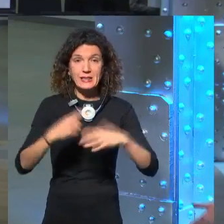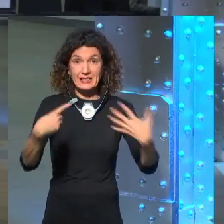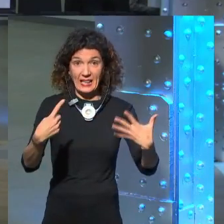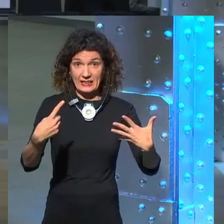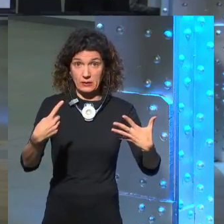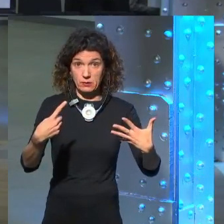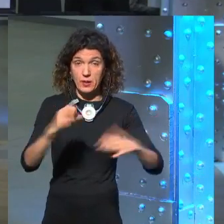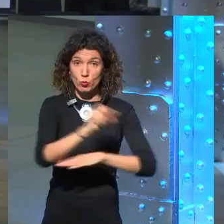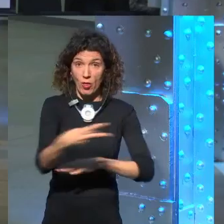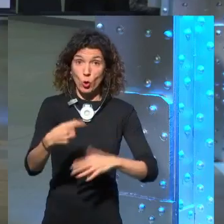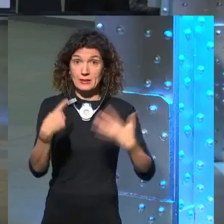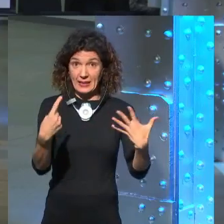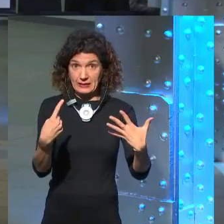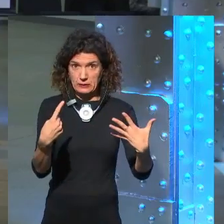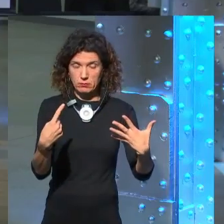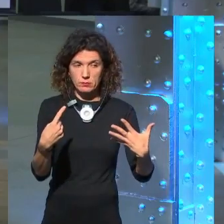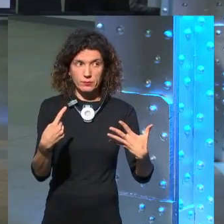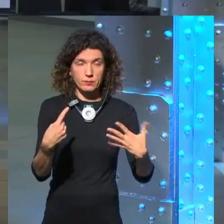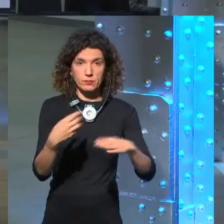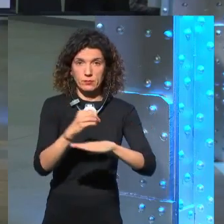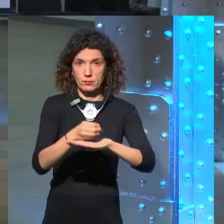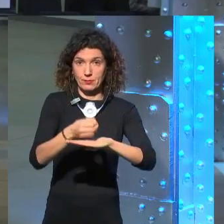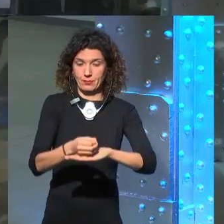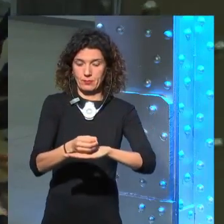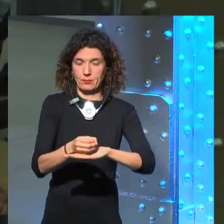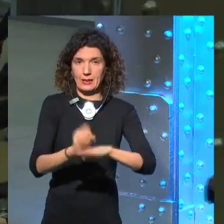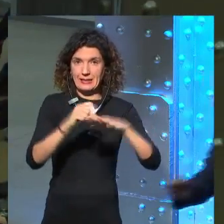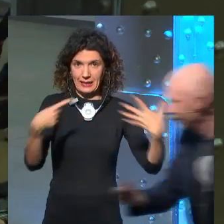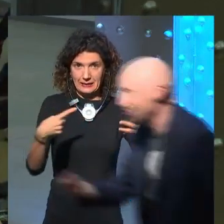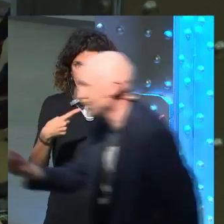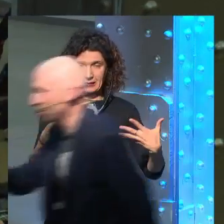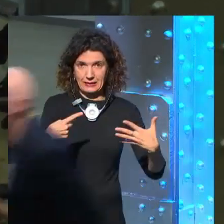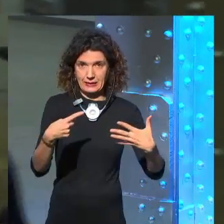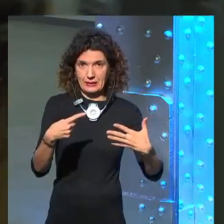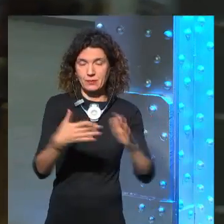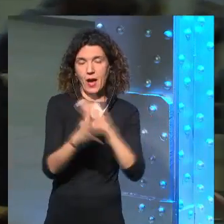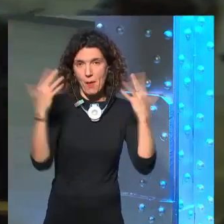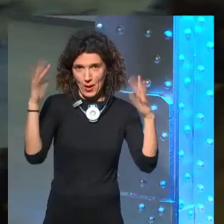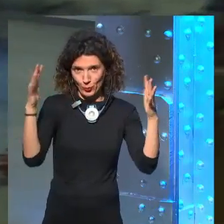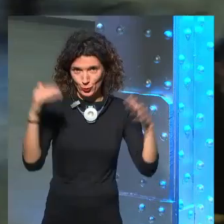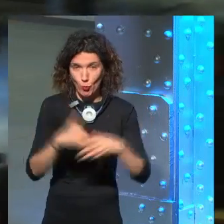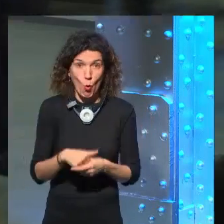so it did land on the face that was face down. So that's amazing. Big round of applause for that, because that doesn't usually happen.